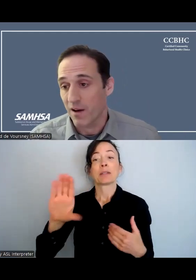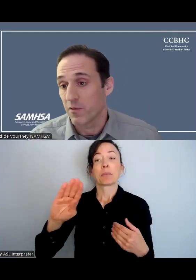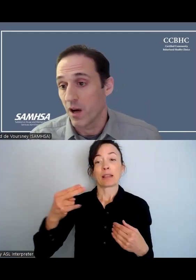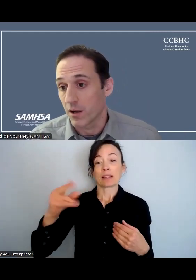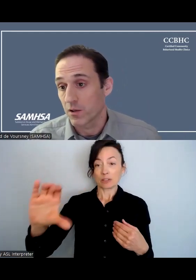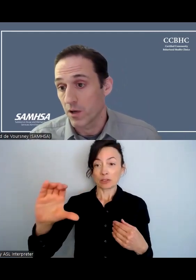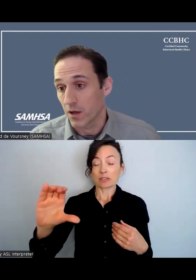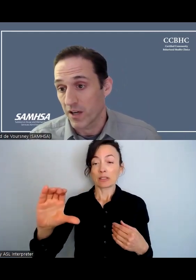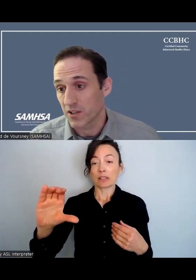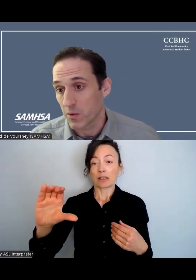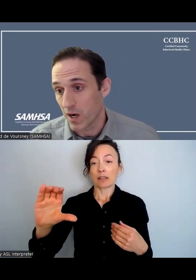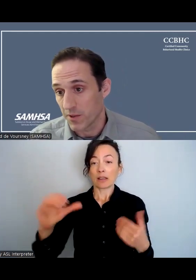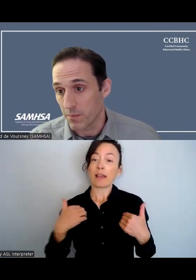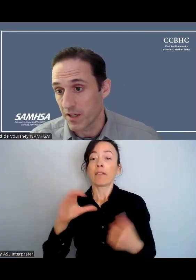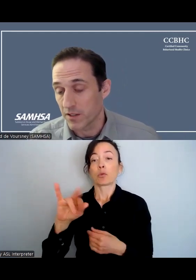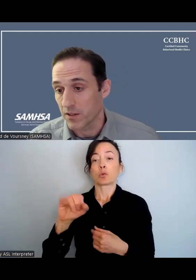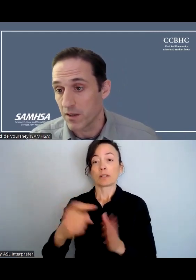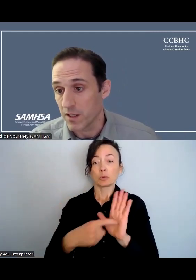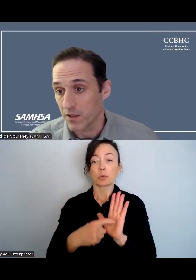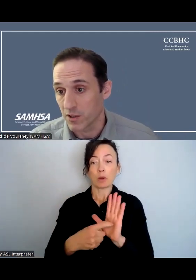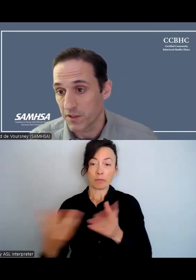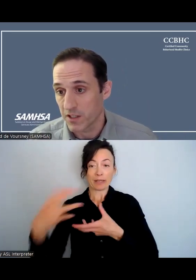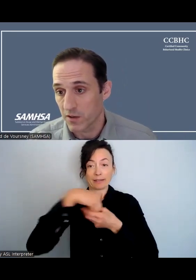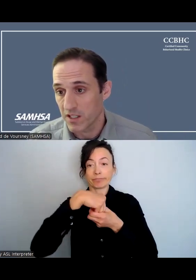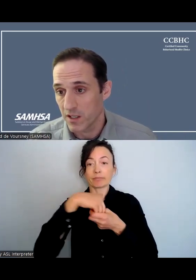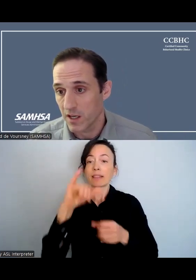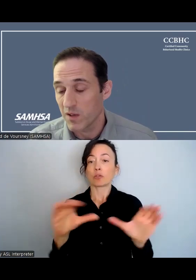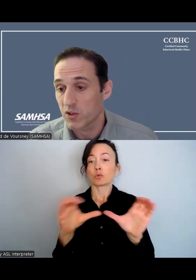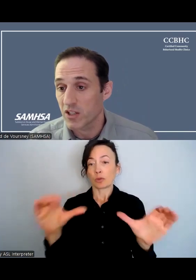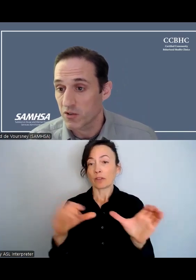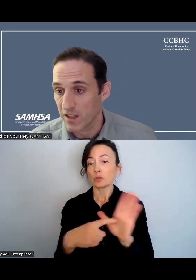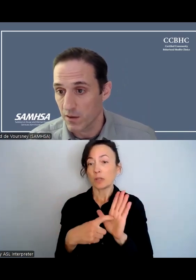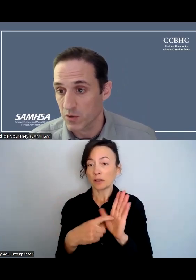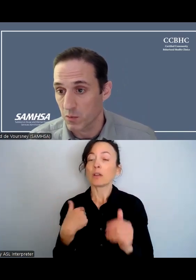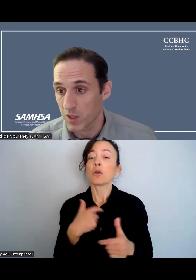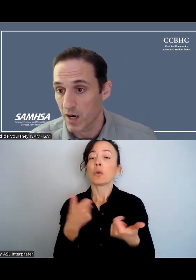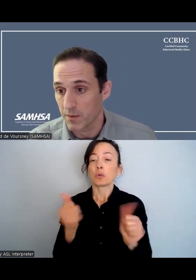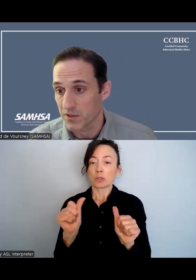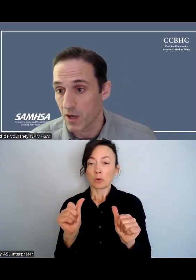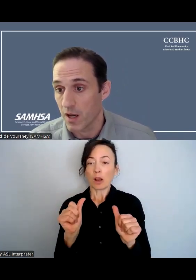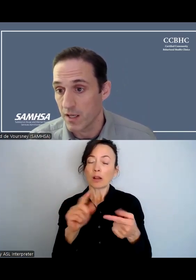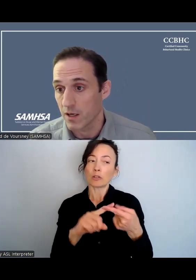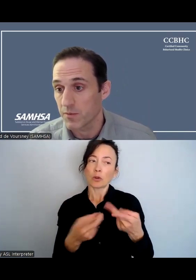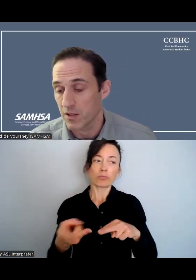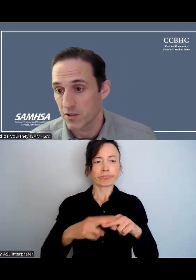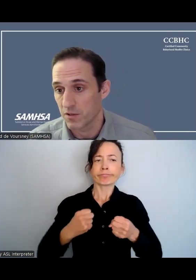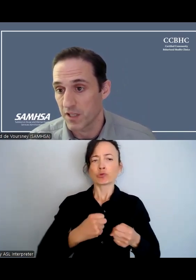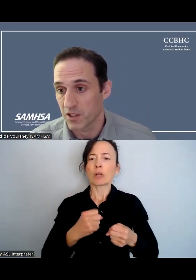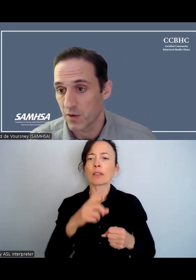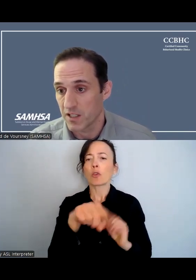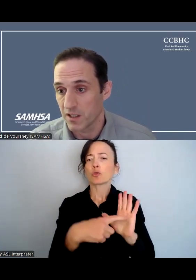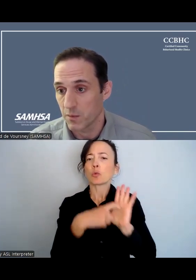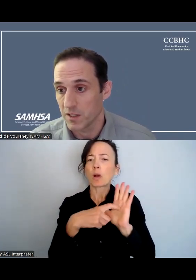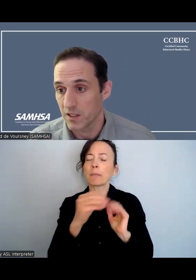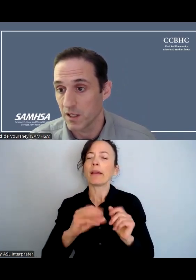CCBHCs have crisis requirements embedded in the certification criteria. We tried to strengthen those requirements in an update to the